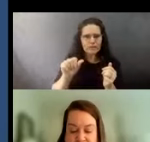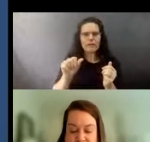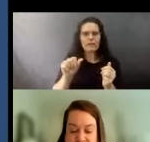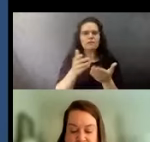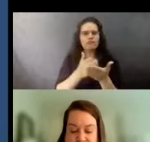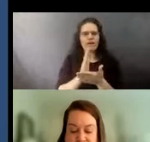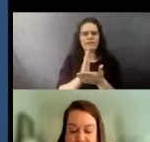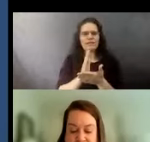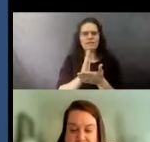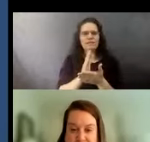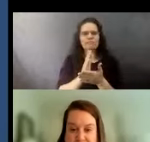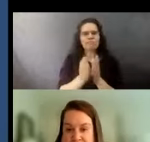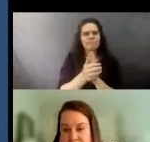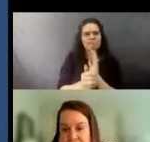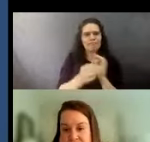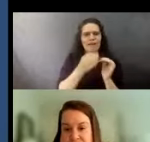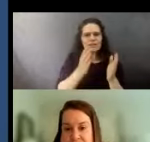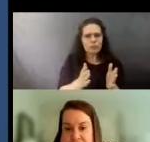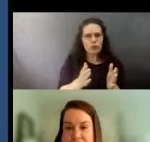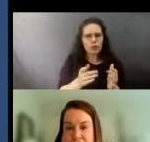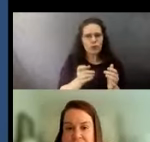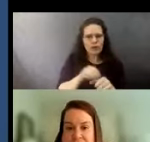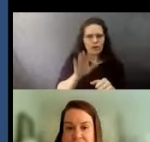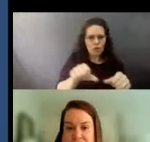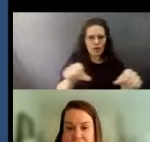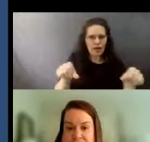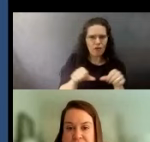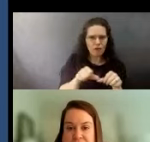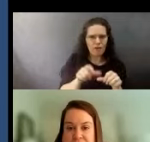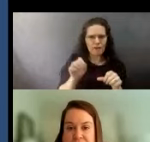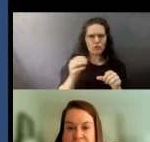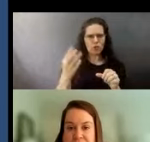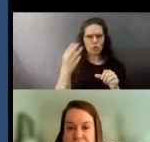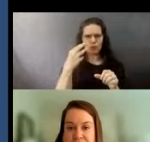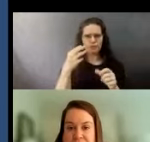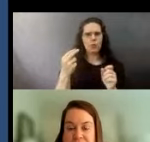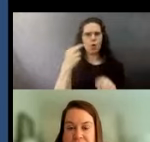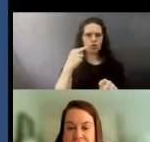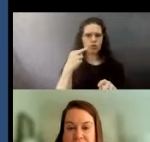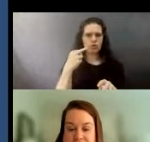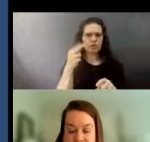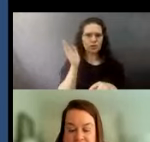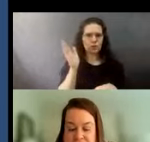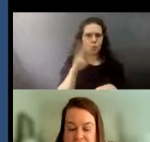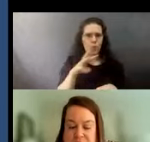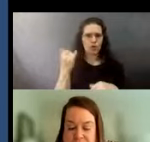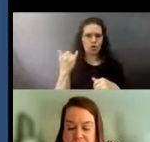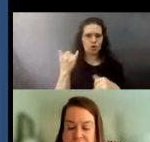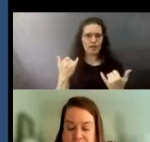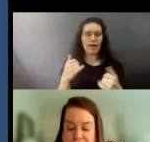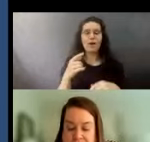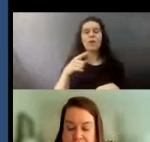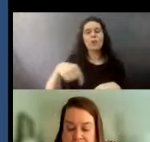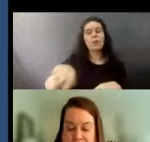Most likely, there may be some regions where we can't. And those advocates can help make sure that you give the